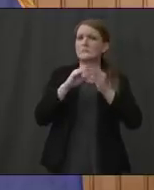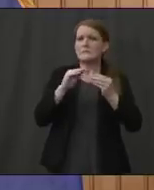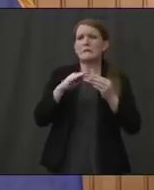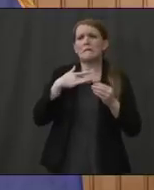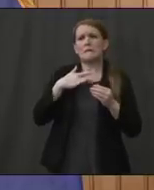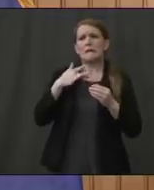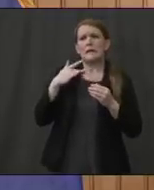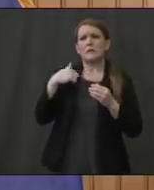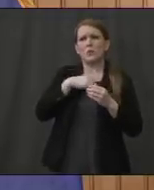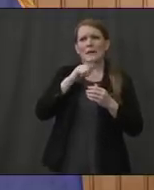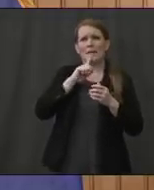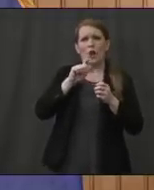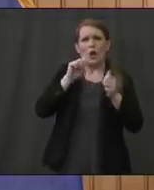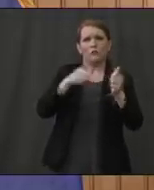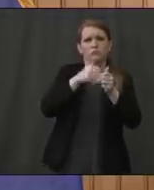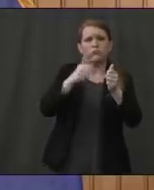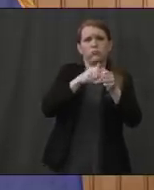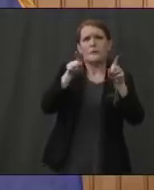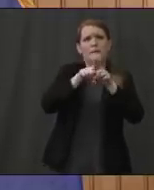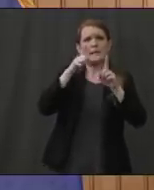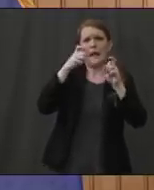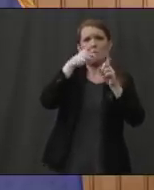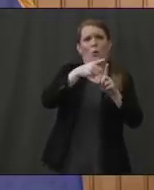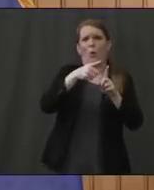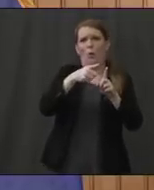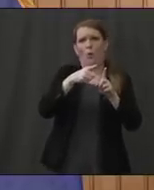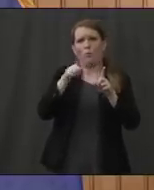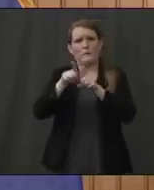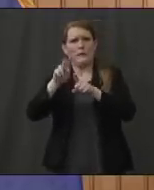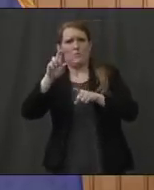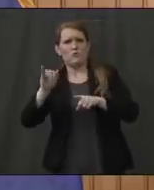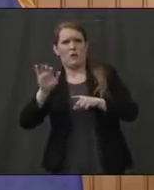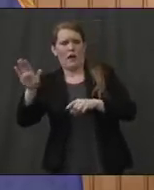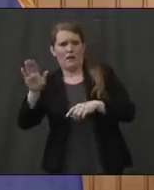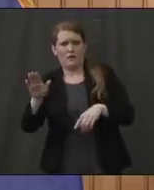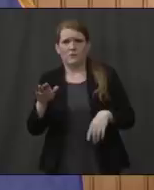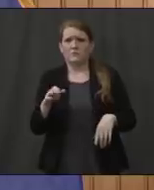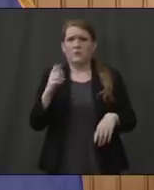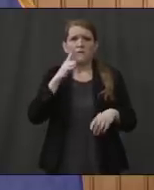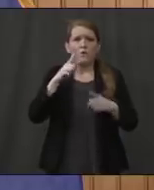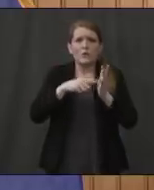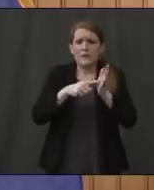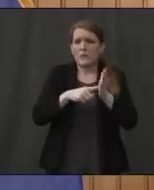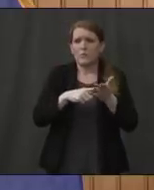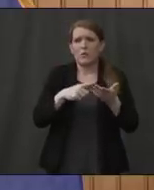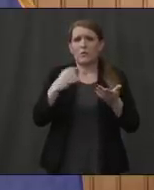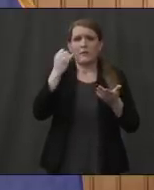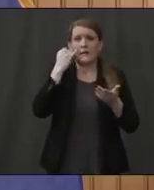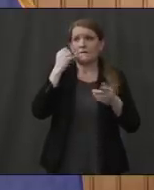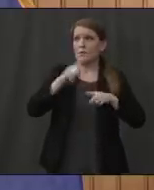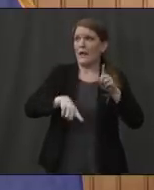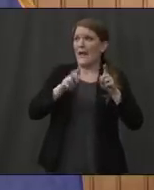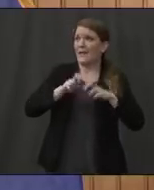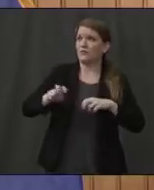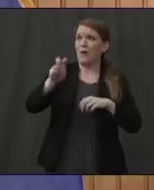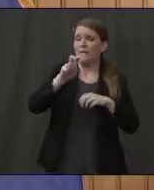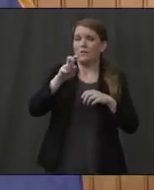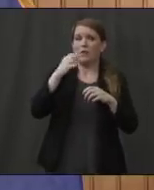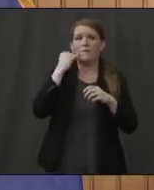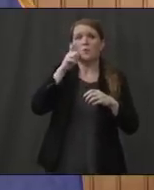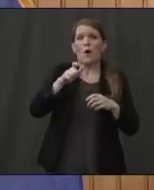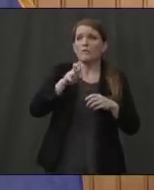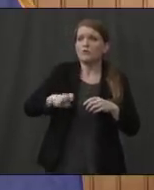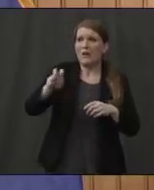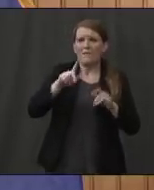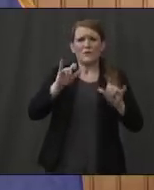and Cuomo, if you're traveling, stay home. And if you have to travel because it's essential and you cross that border, or